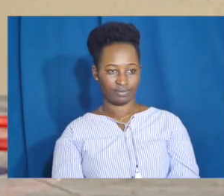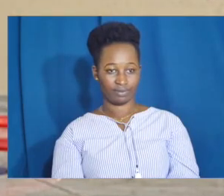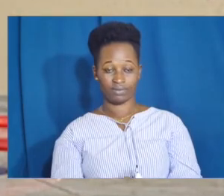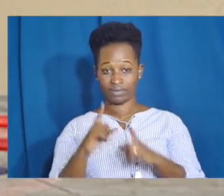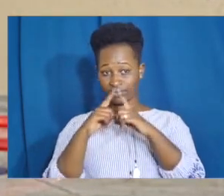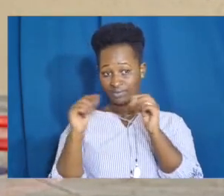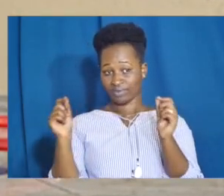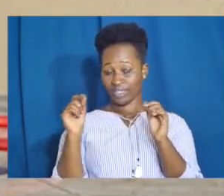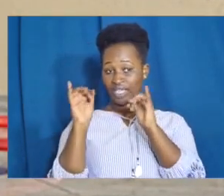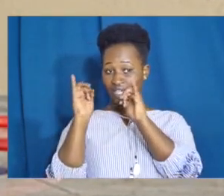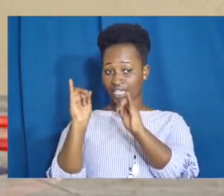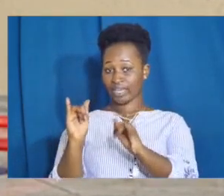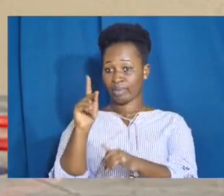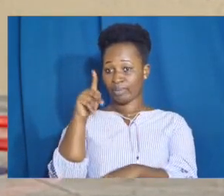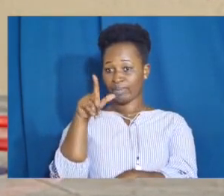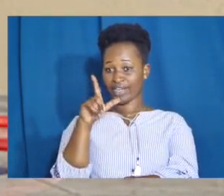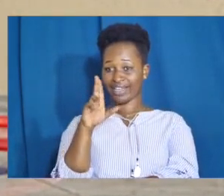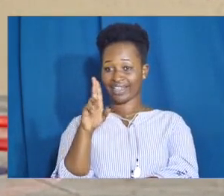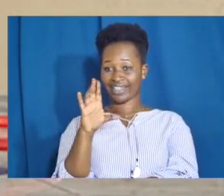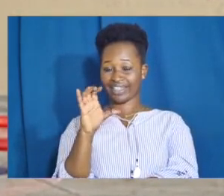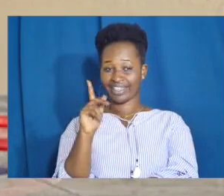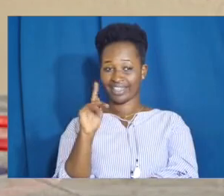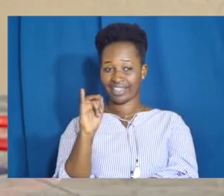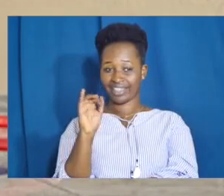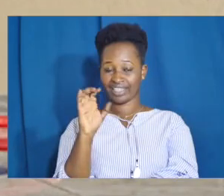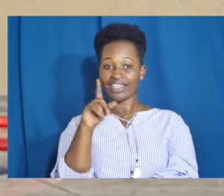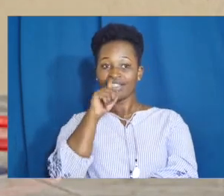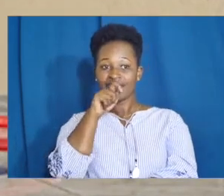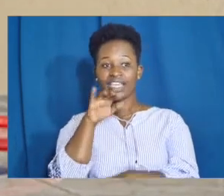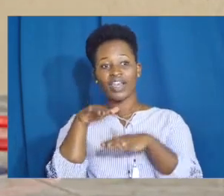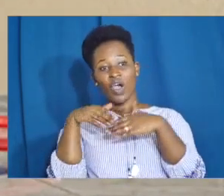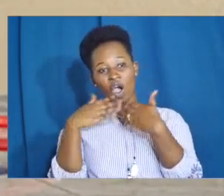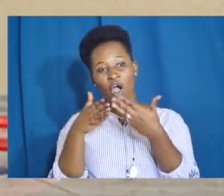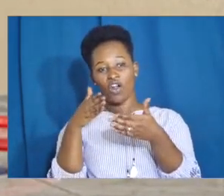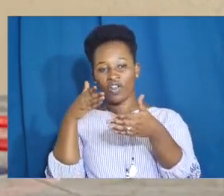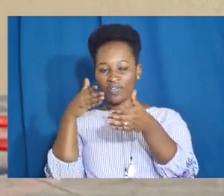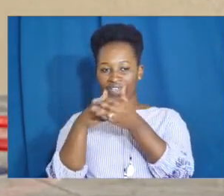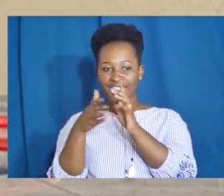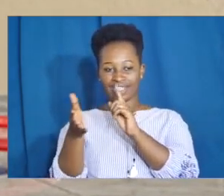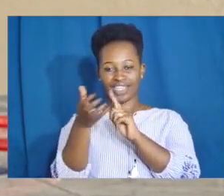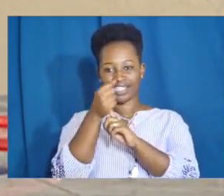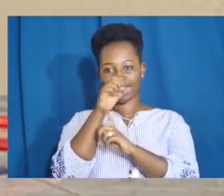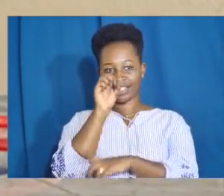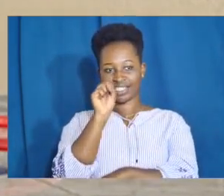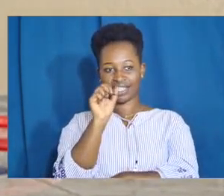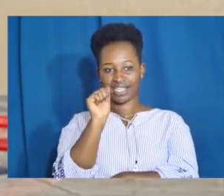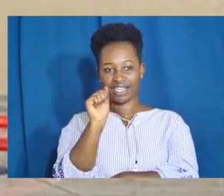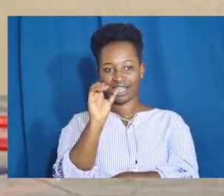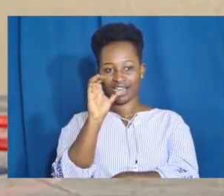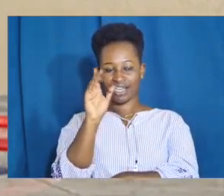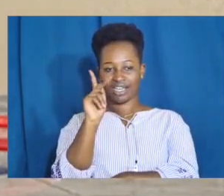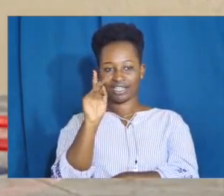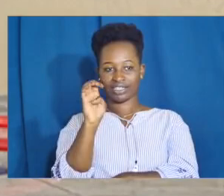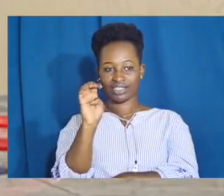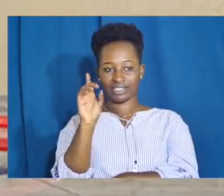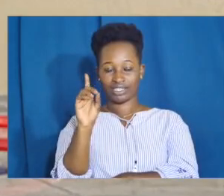plucking chickens or face getting sacked. What does it mean? Keep, K stands